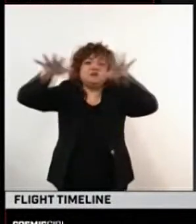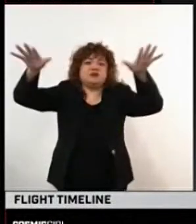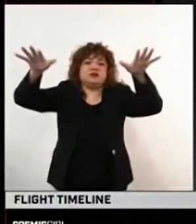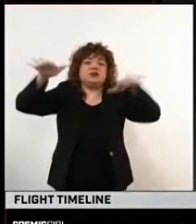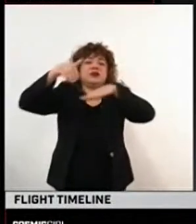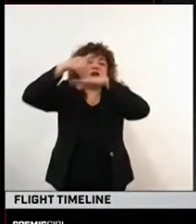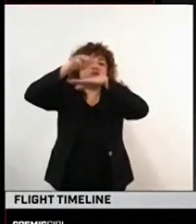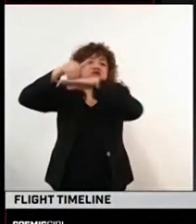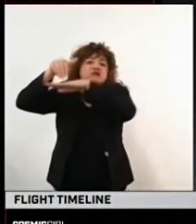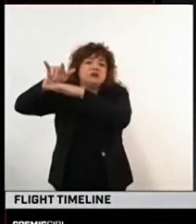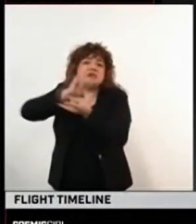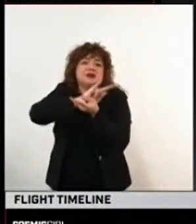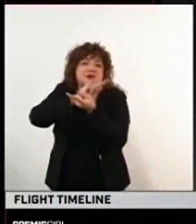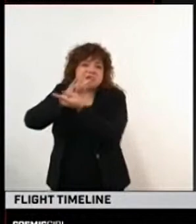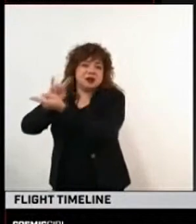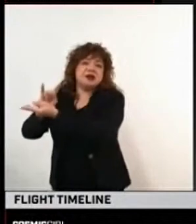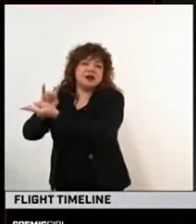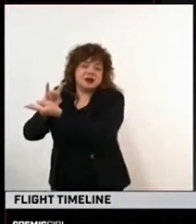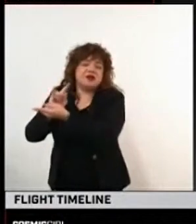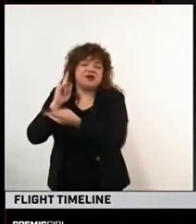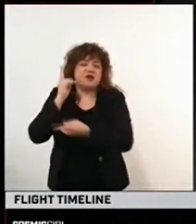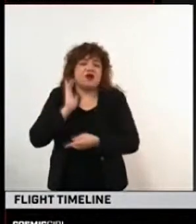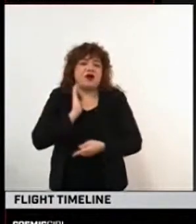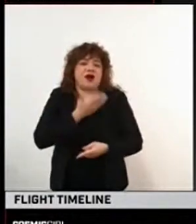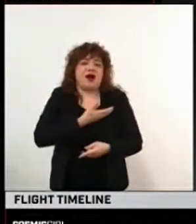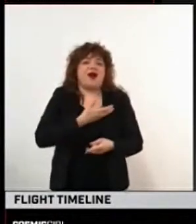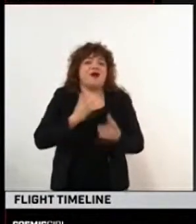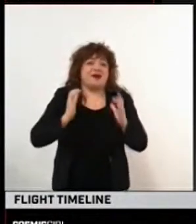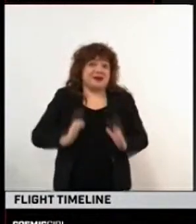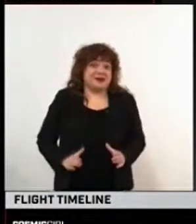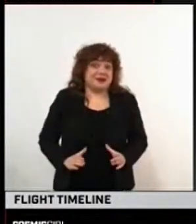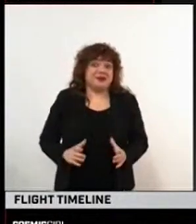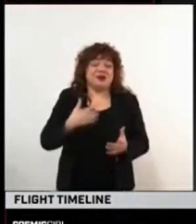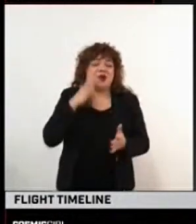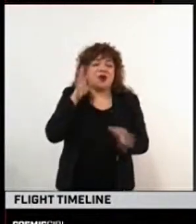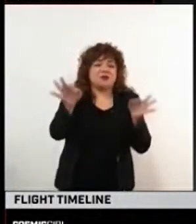flying and progressing through our mission, we'll definitely try to call out all of these milestones.